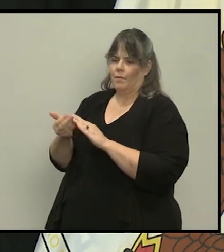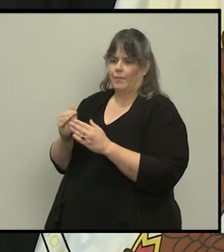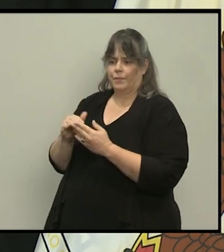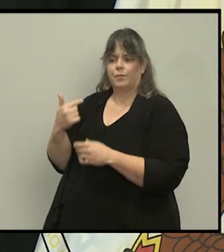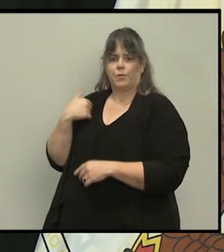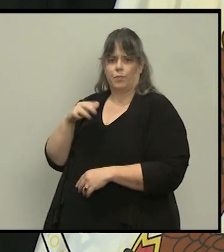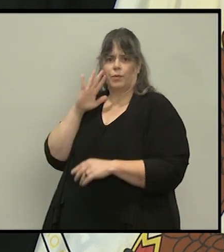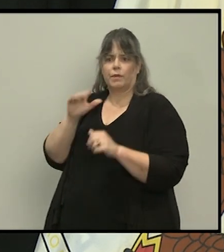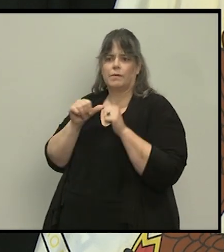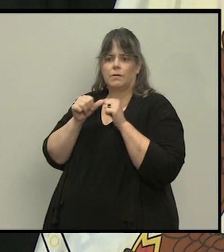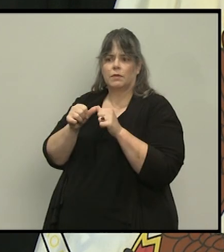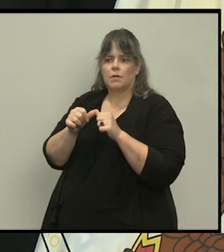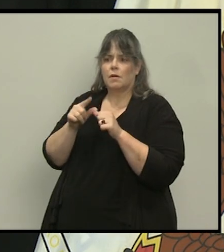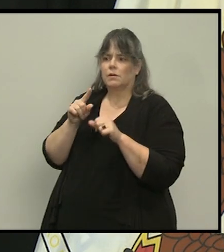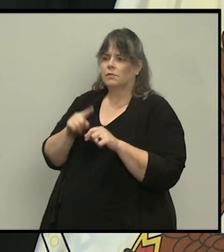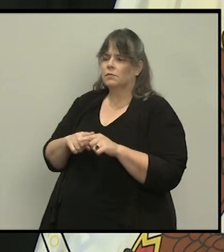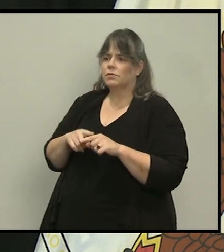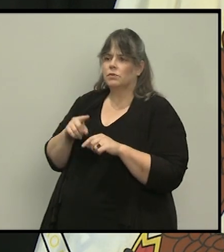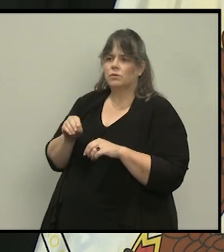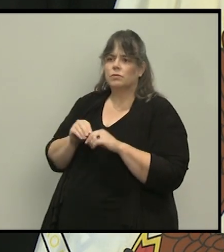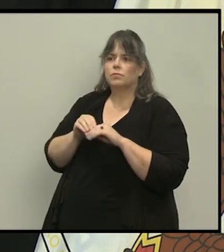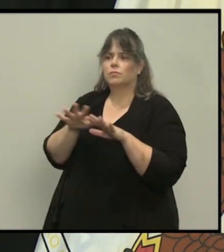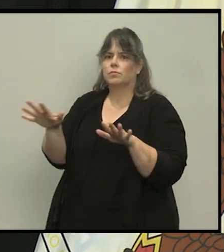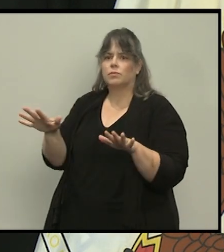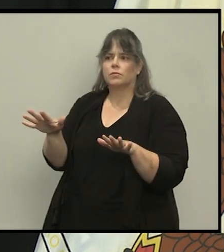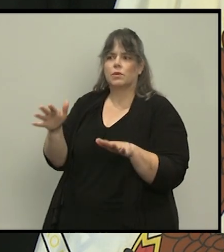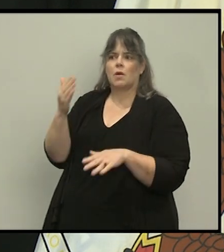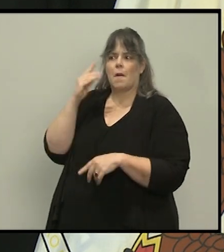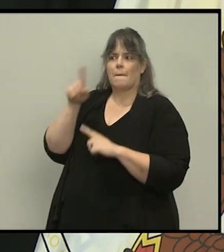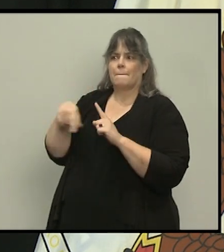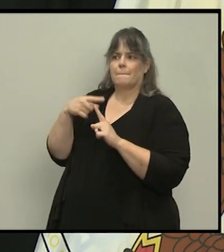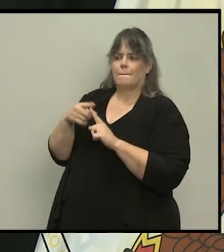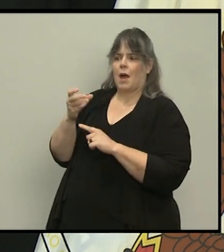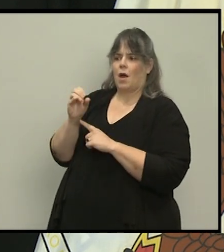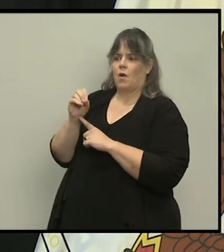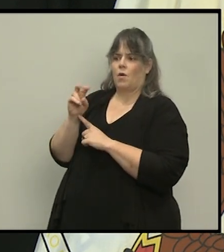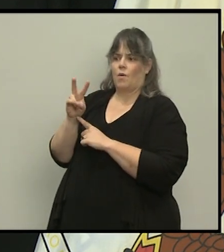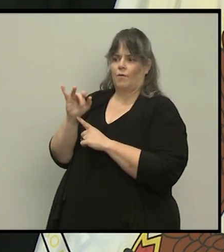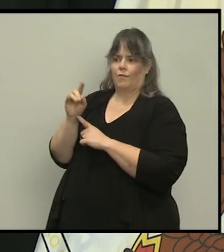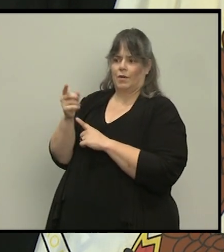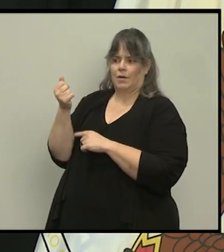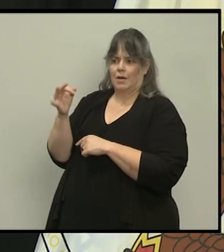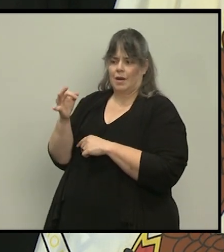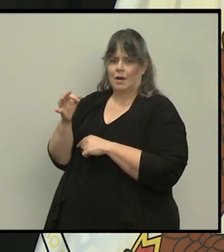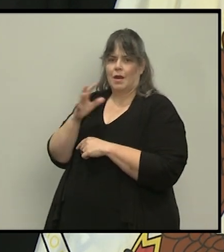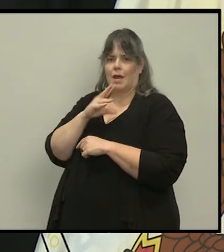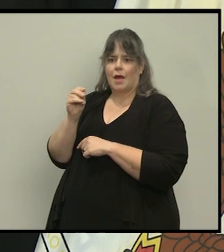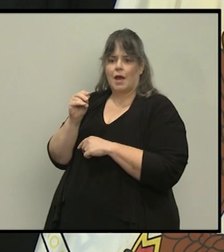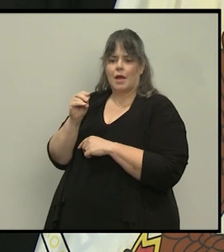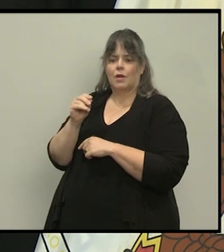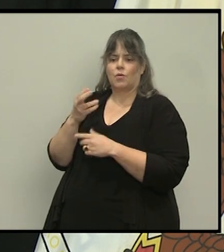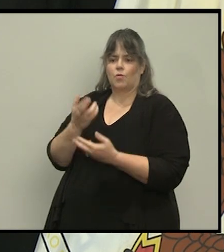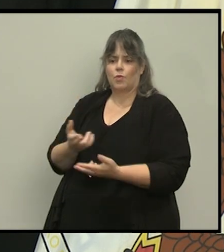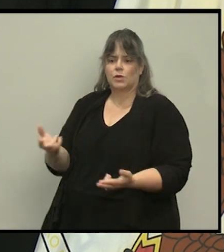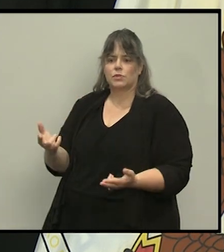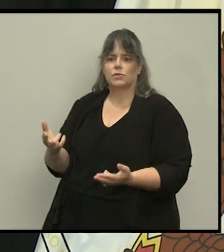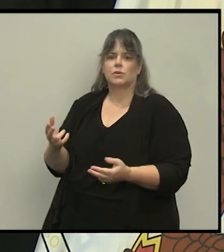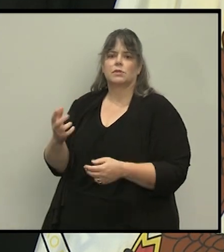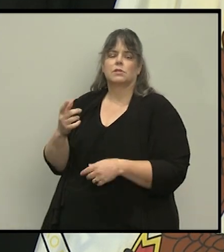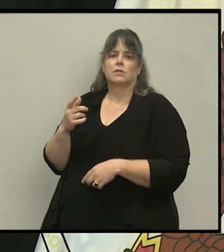to inform the Latino community about the coronavirus and the resources available to